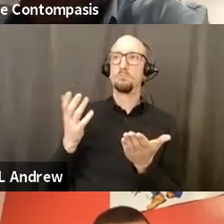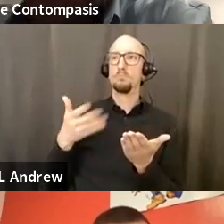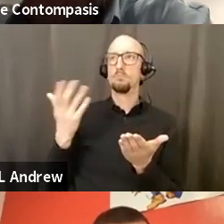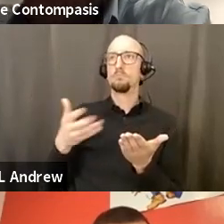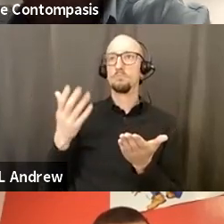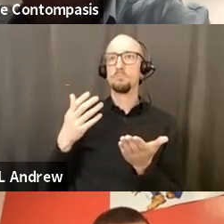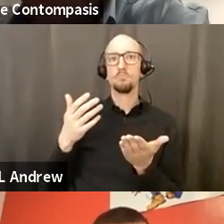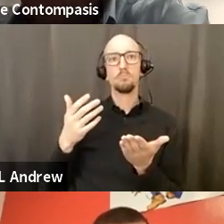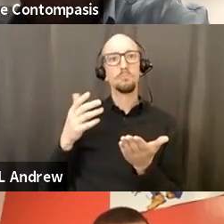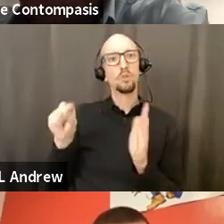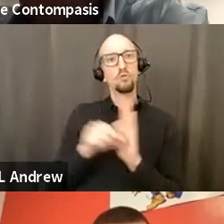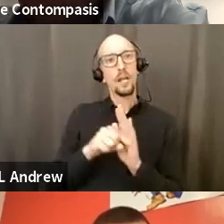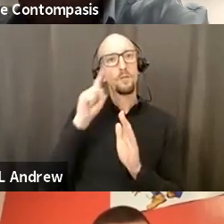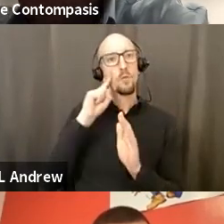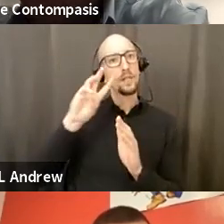their sixth grade